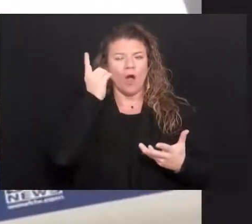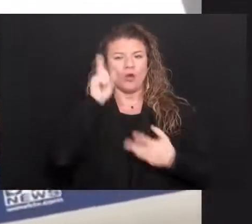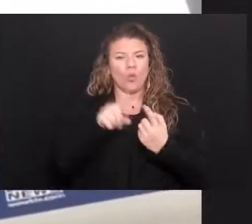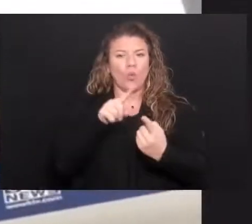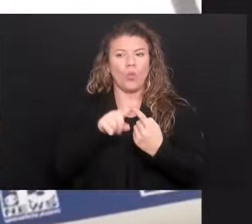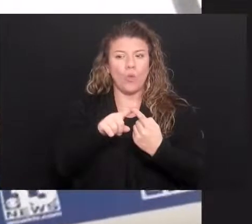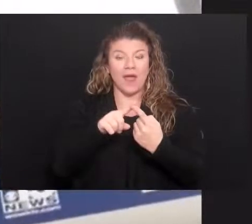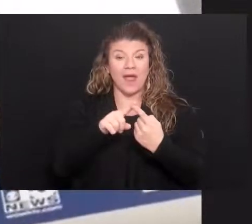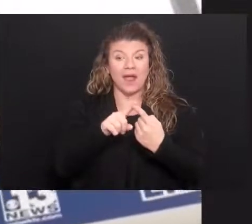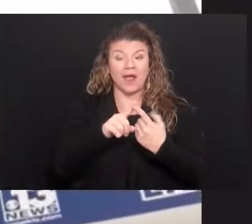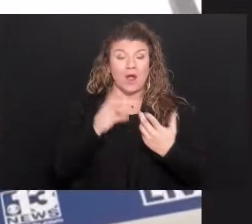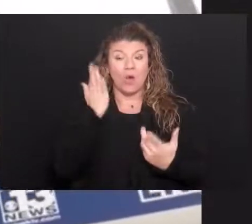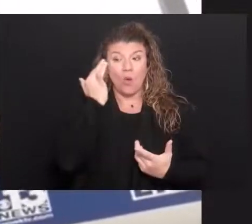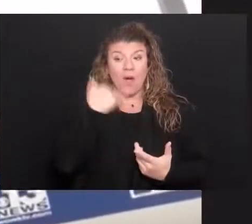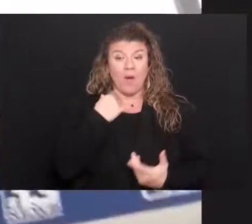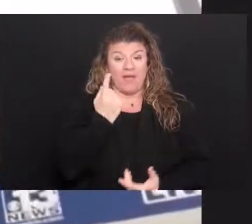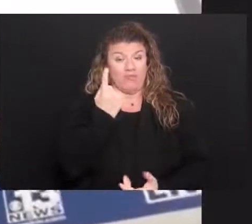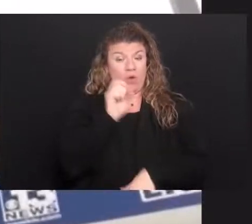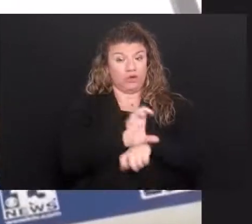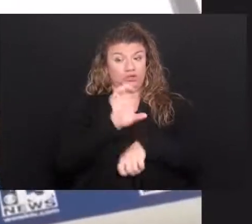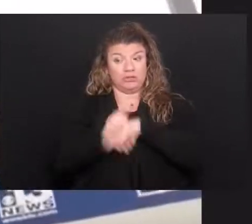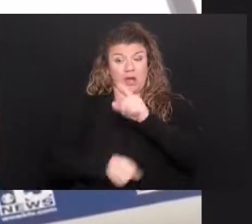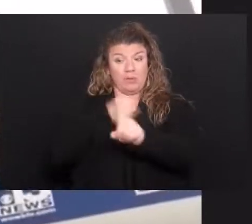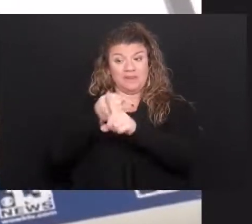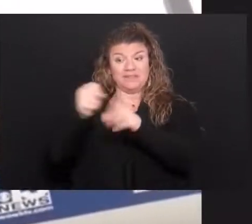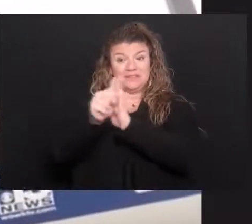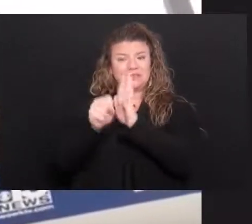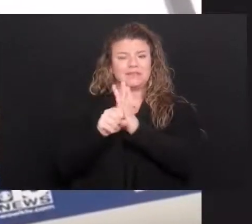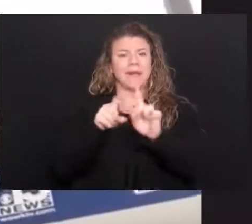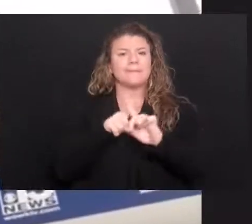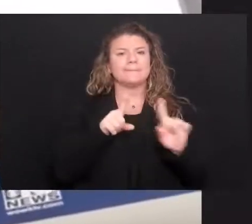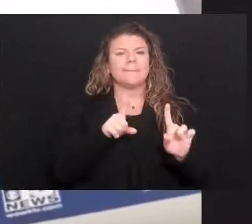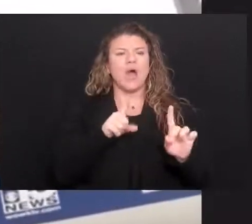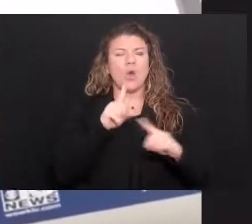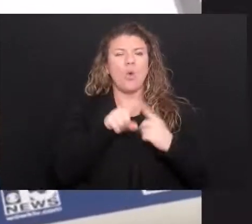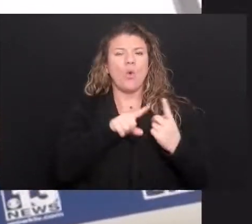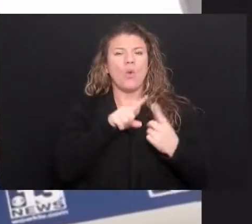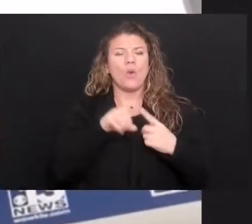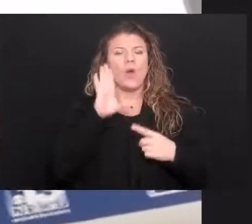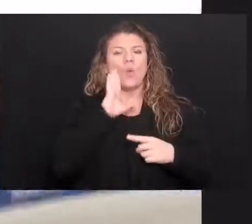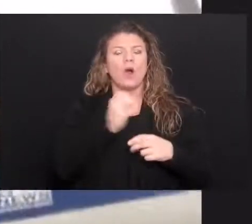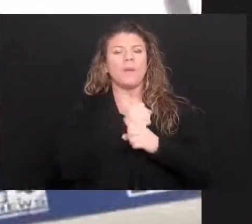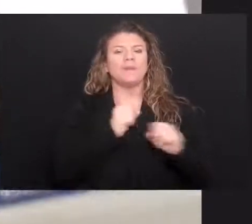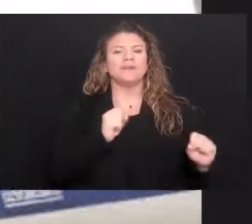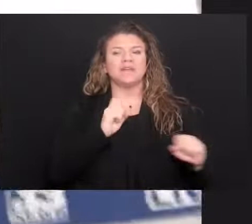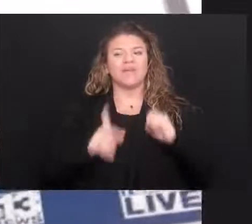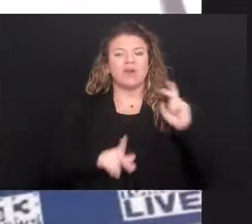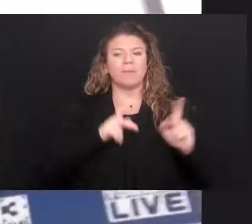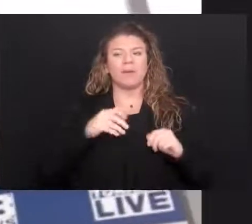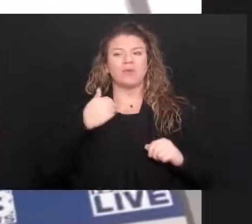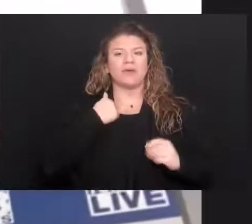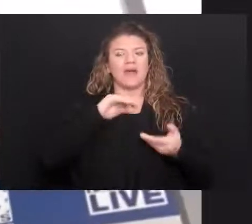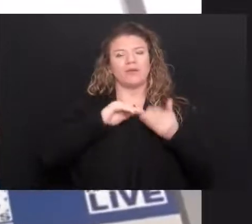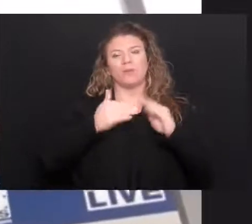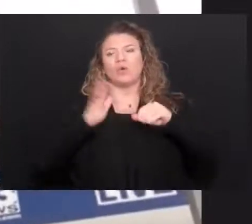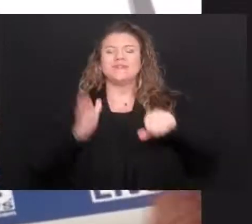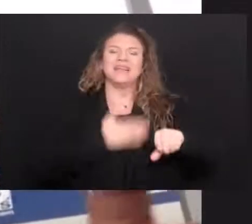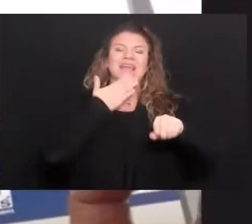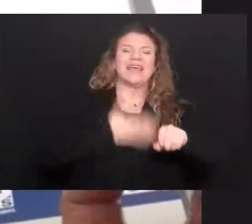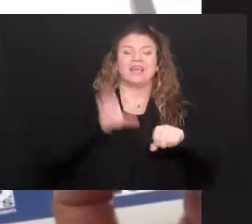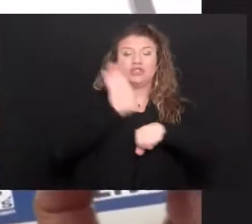because we only have one church outbreak in the entire state, but when will it be safe for people to be able to have community singing in